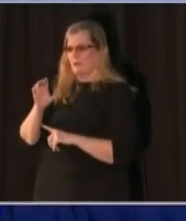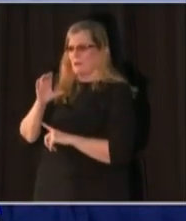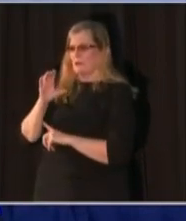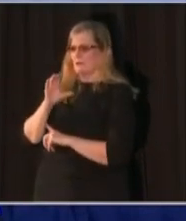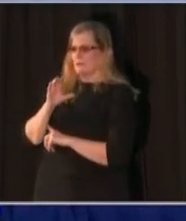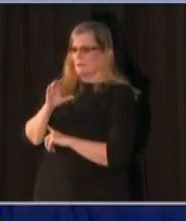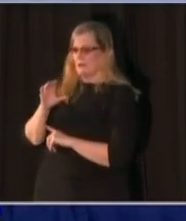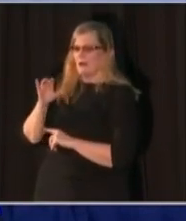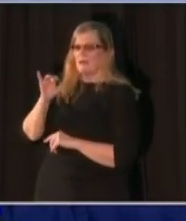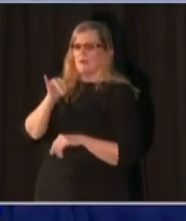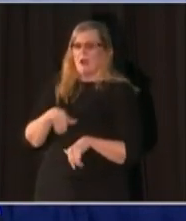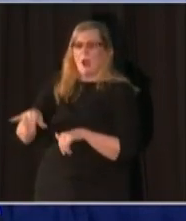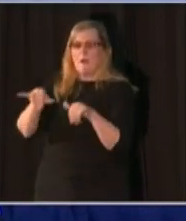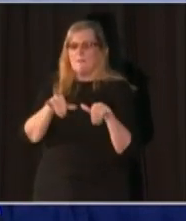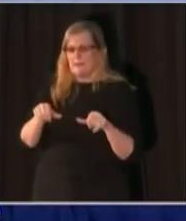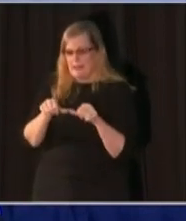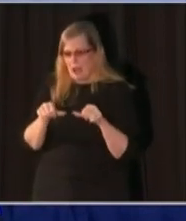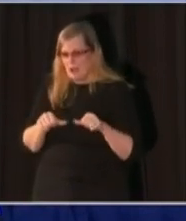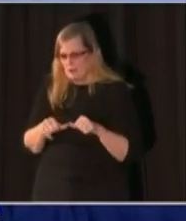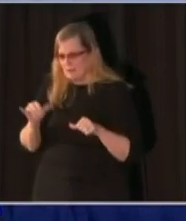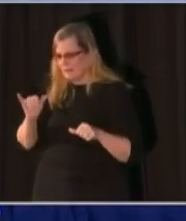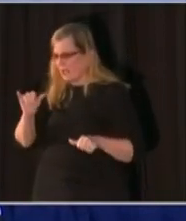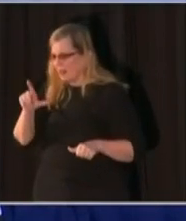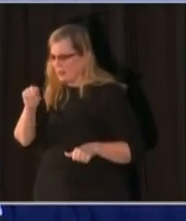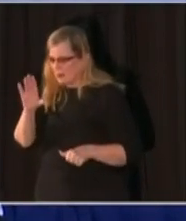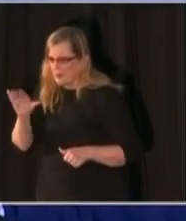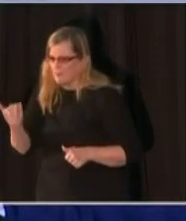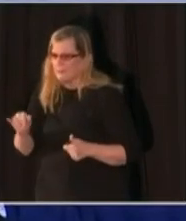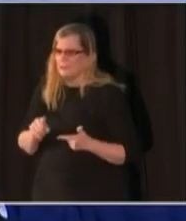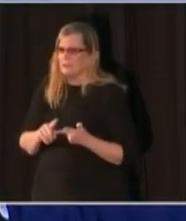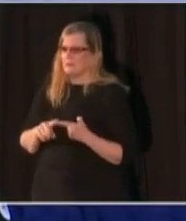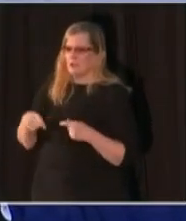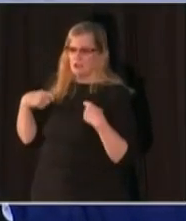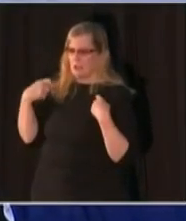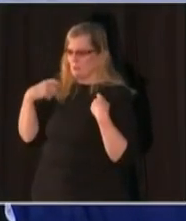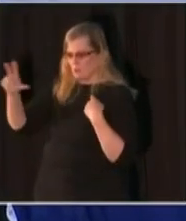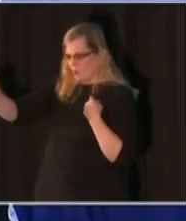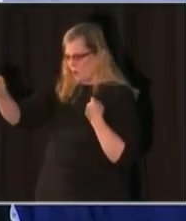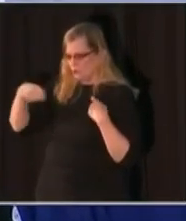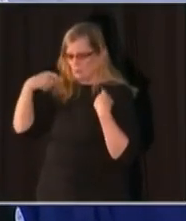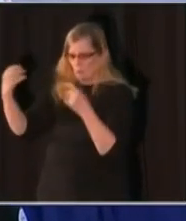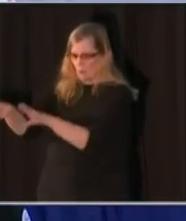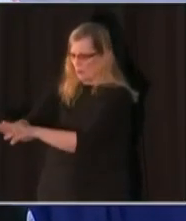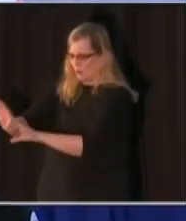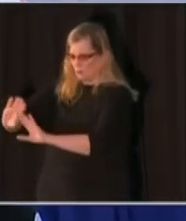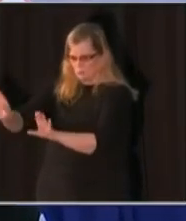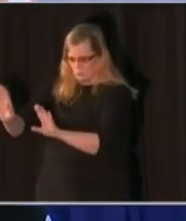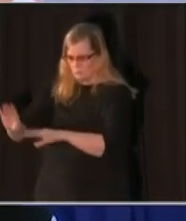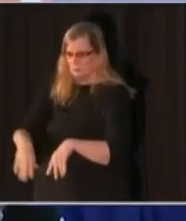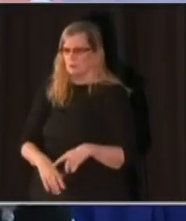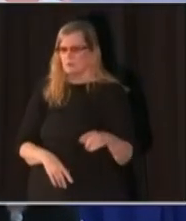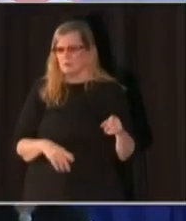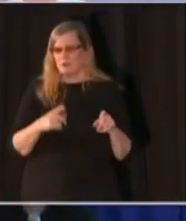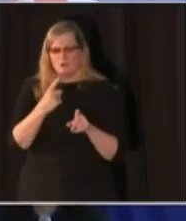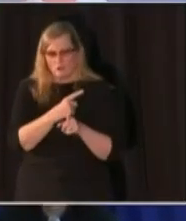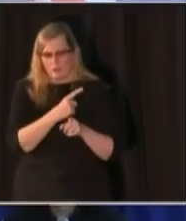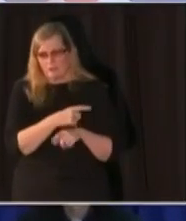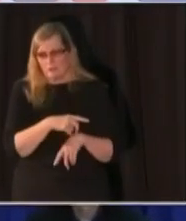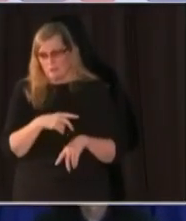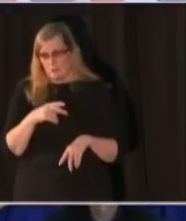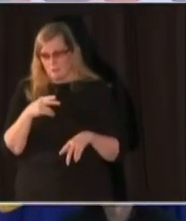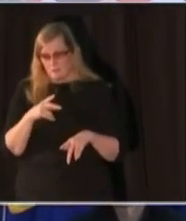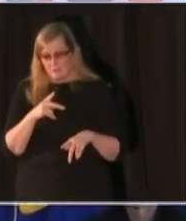lobbies, gyms, gyms are closed, Mark. Okay. And then what about apartment buildings? Are they required to